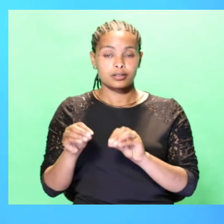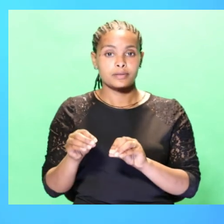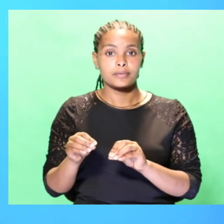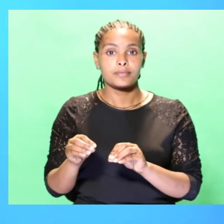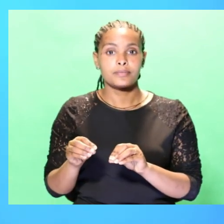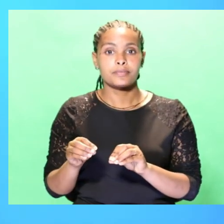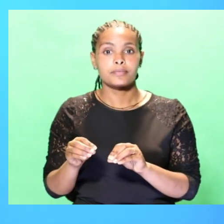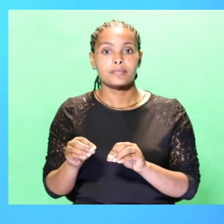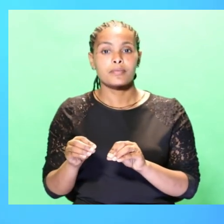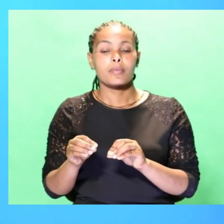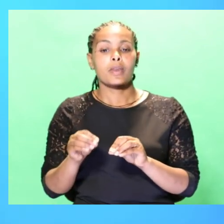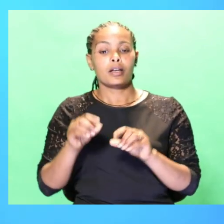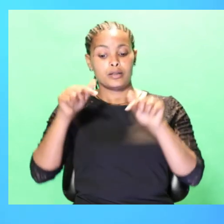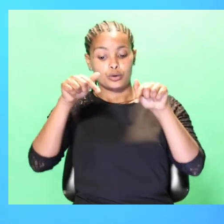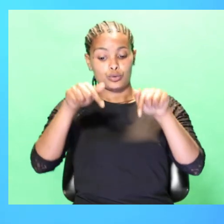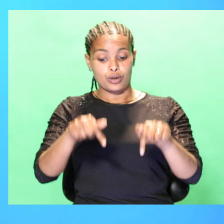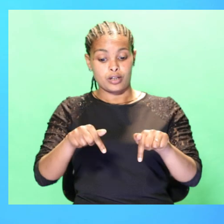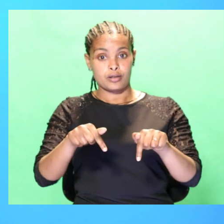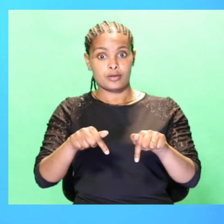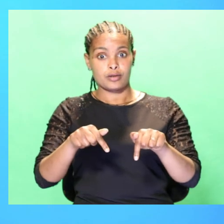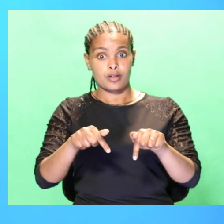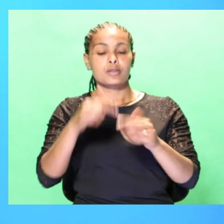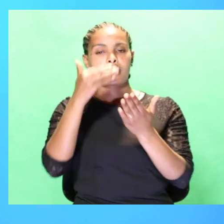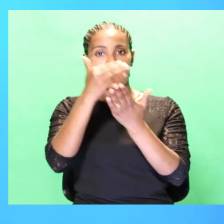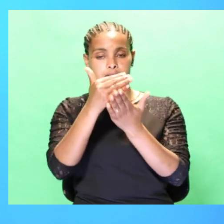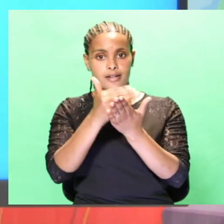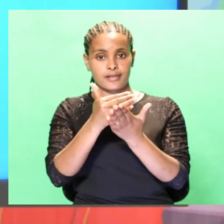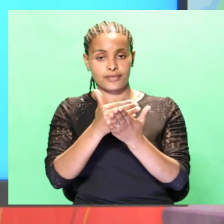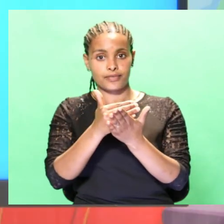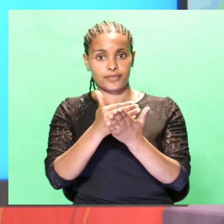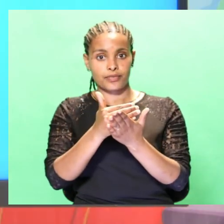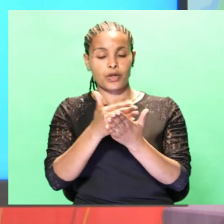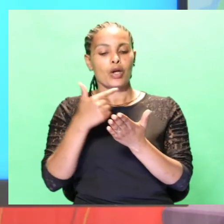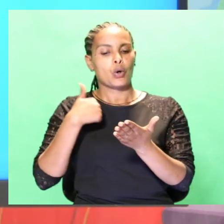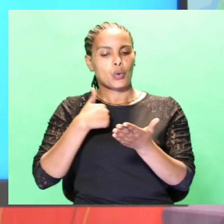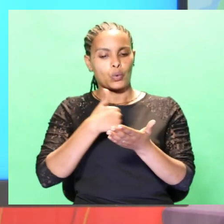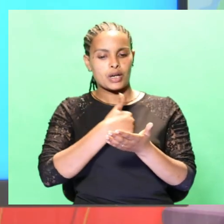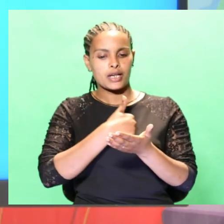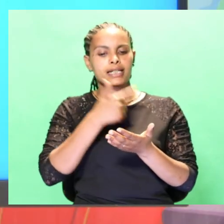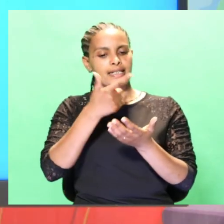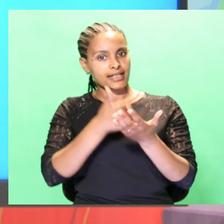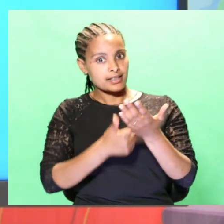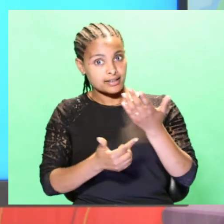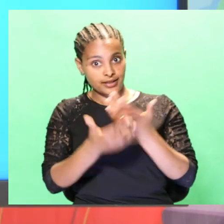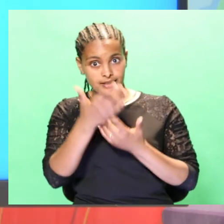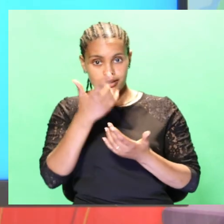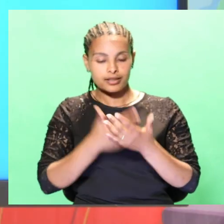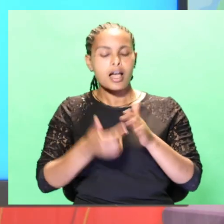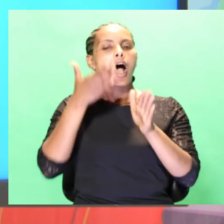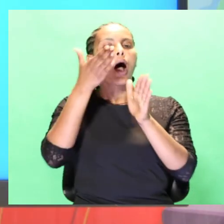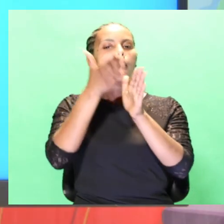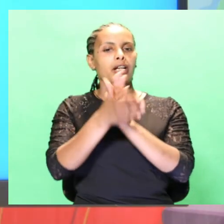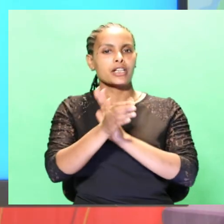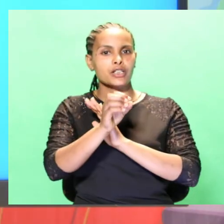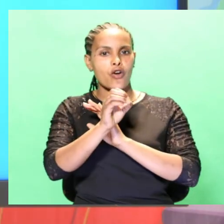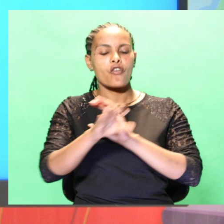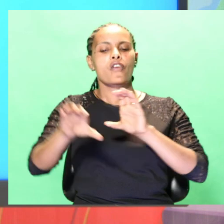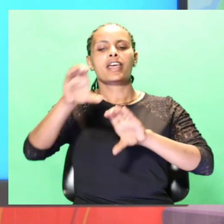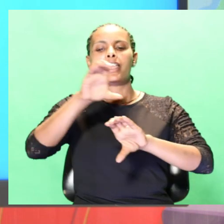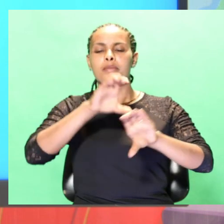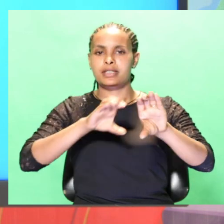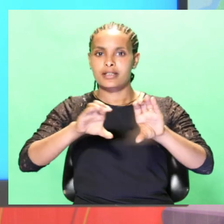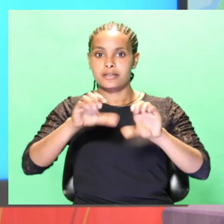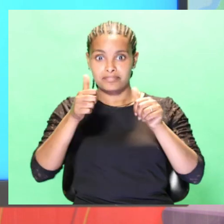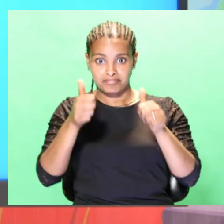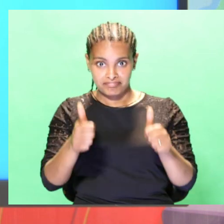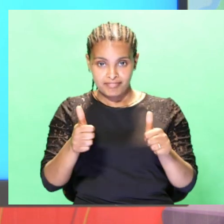Students, in our today's lesson, we discussed applications of